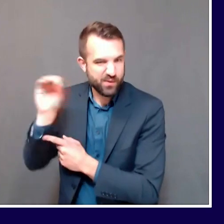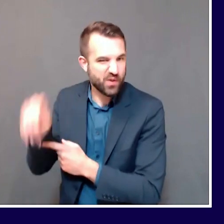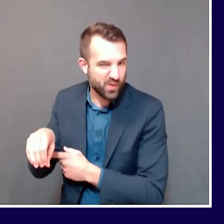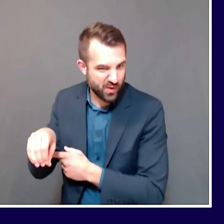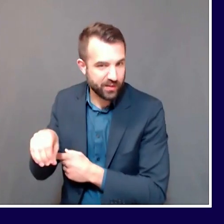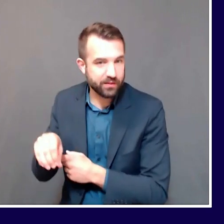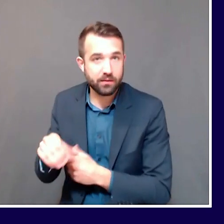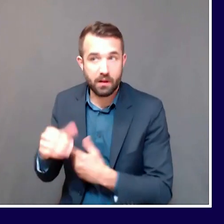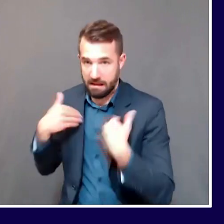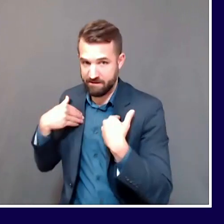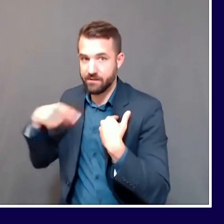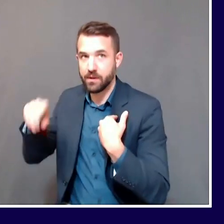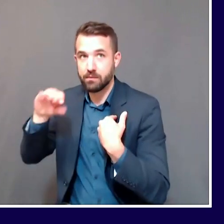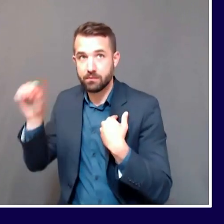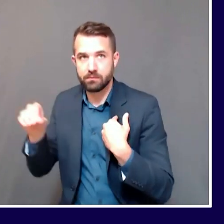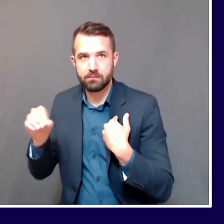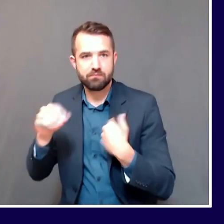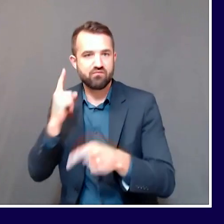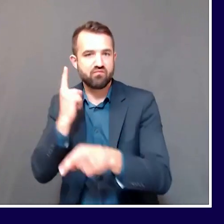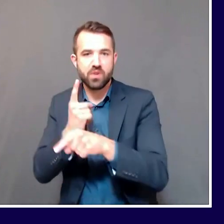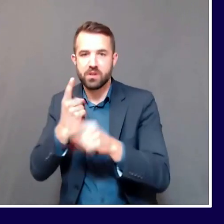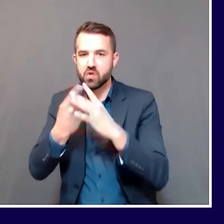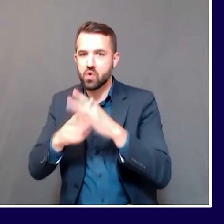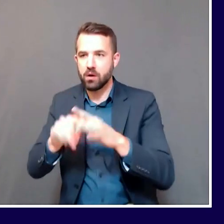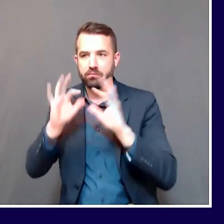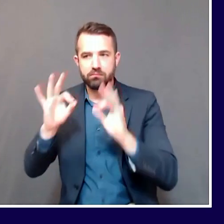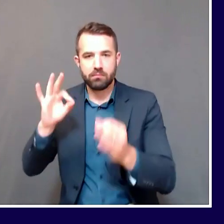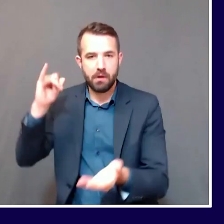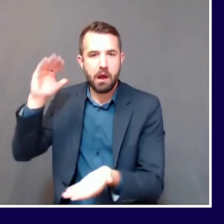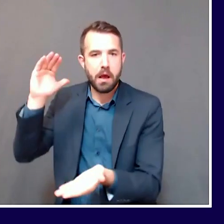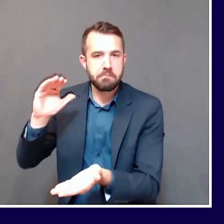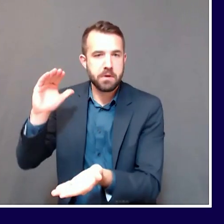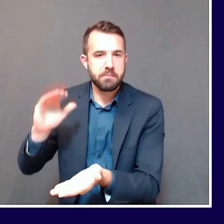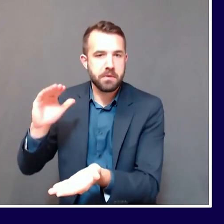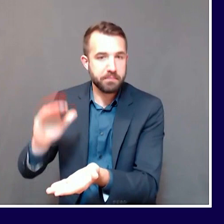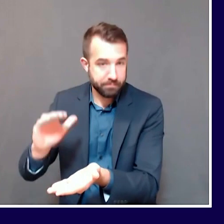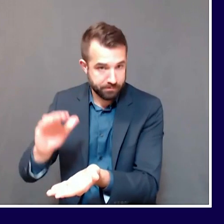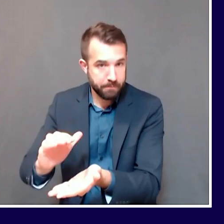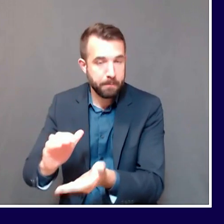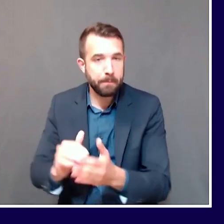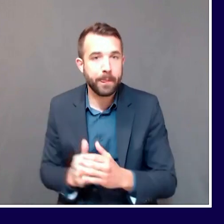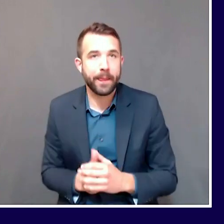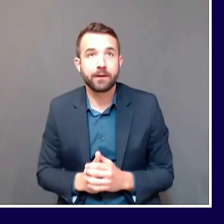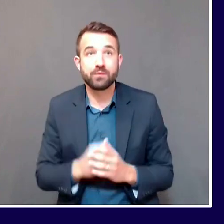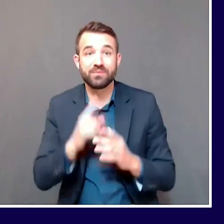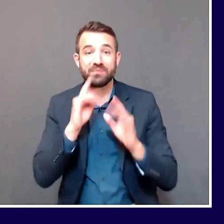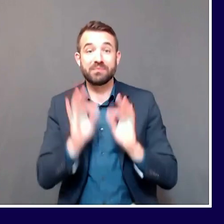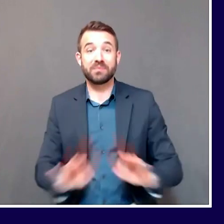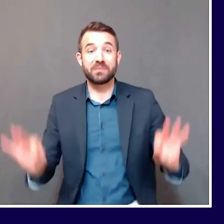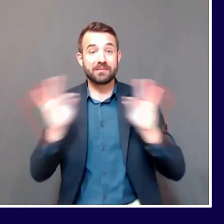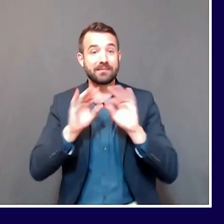continue to trend in the right direction. But what I'd really like to draw everyone's attention to is the